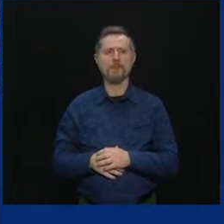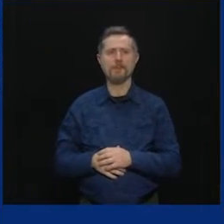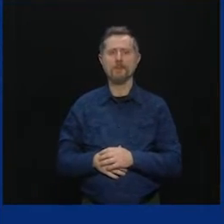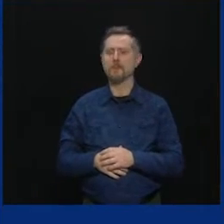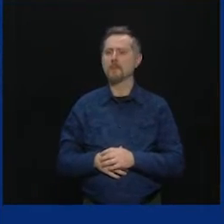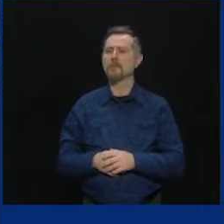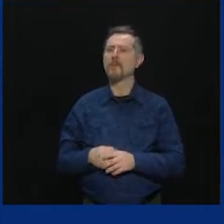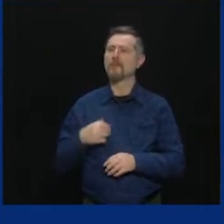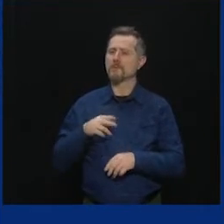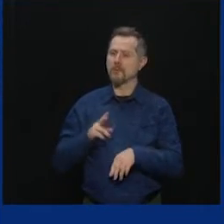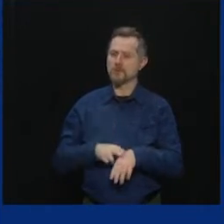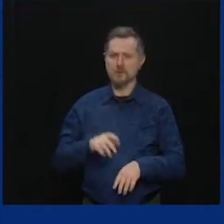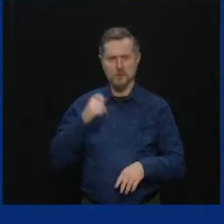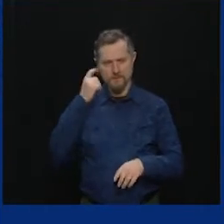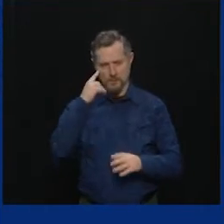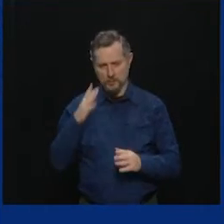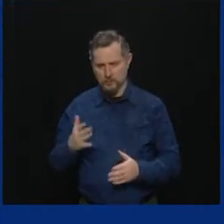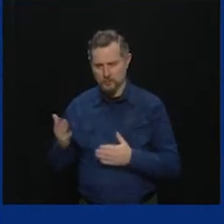governor.